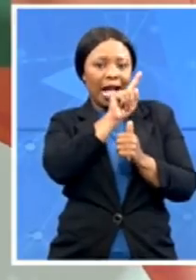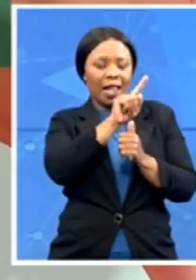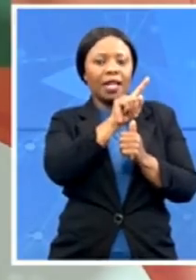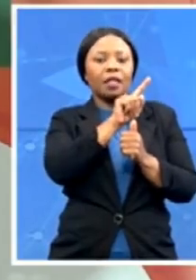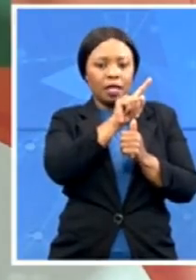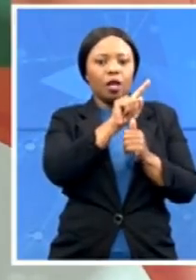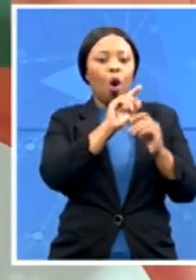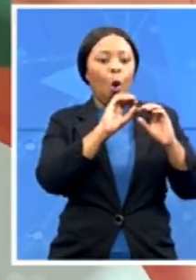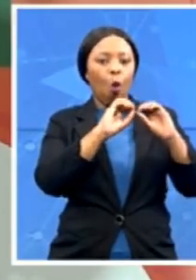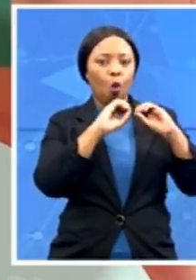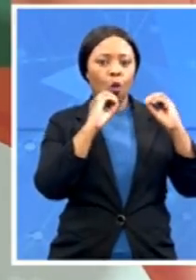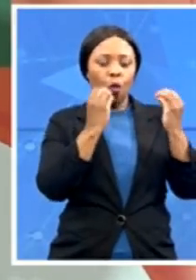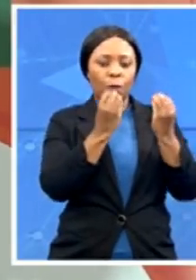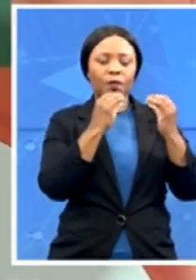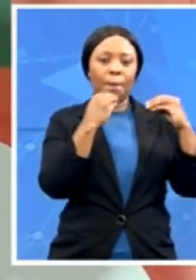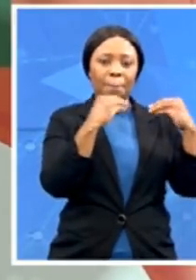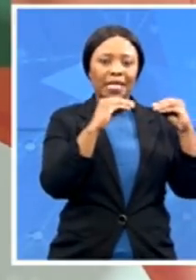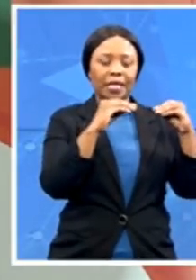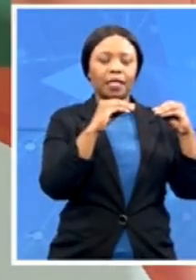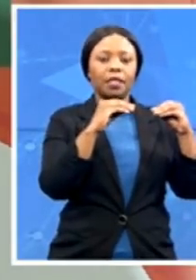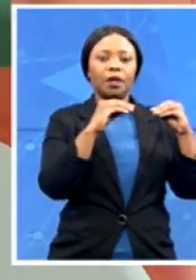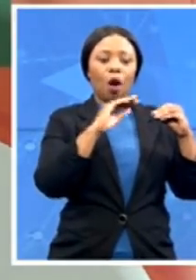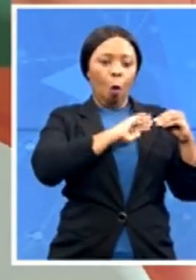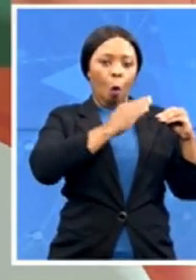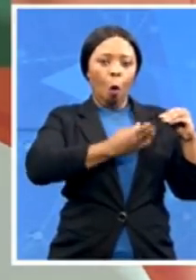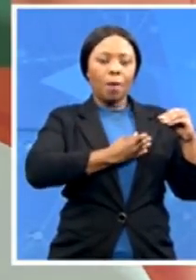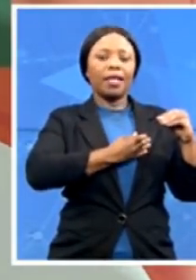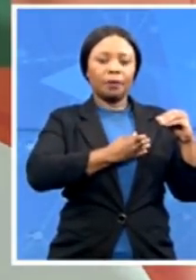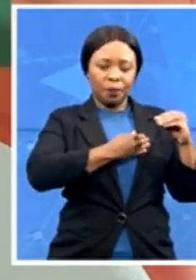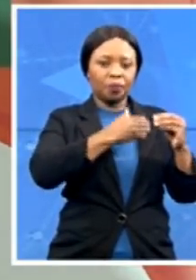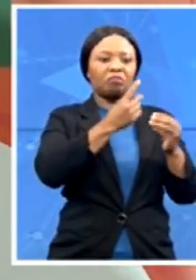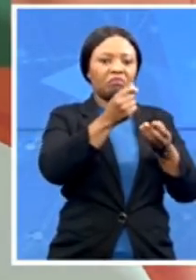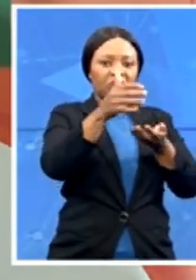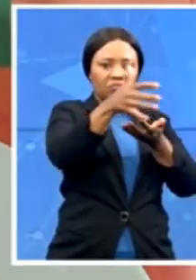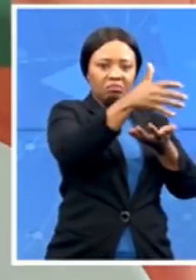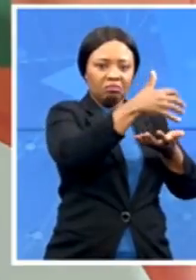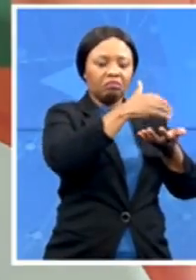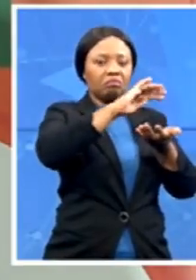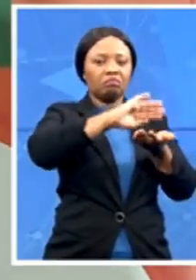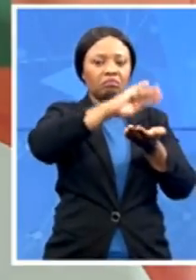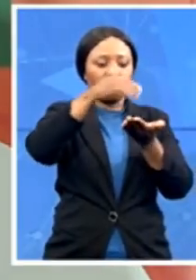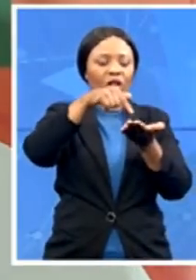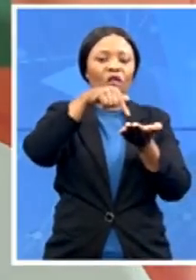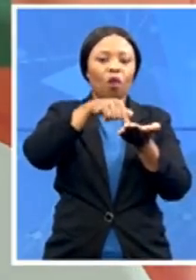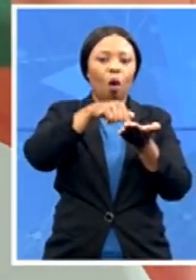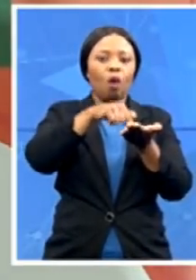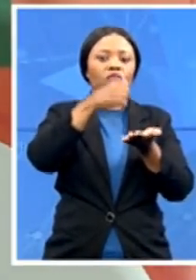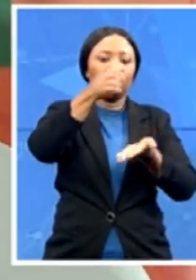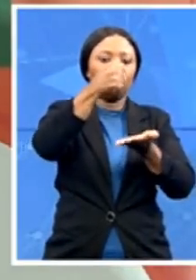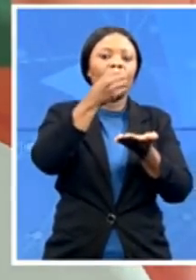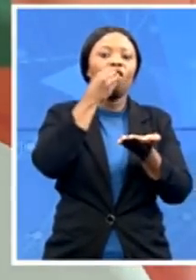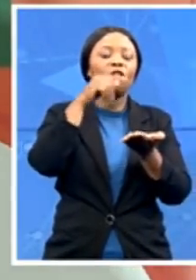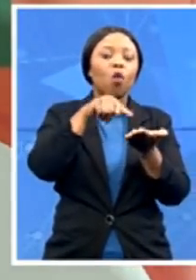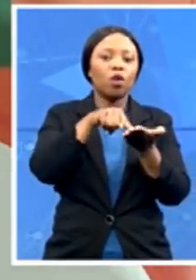to fundraise for food parcels for adversely affected families in KwaNongoma, with the